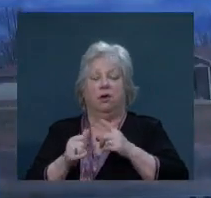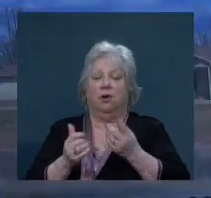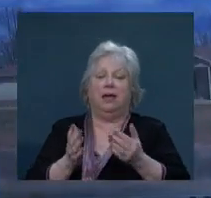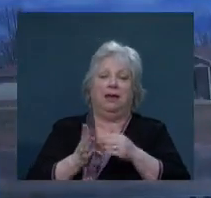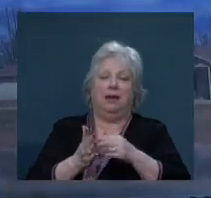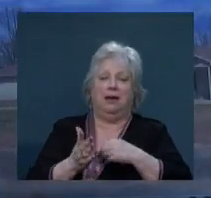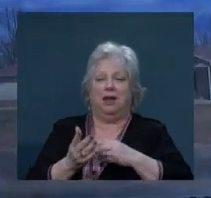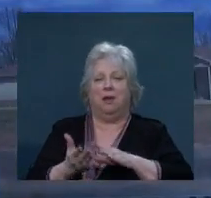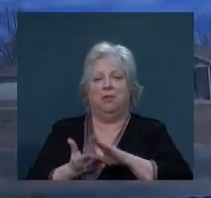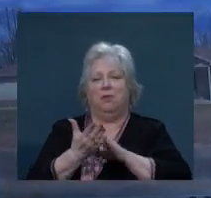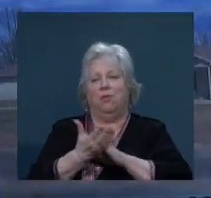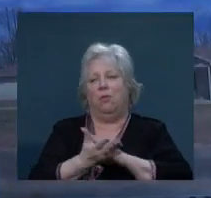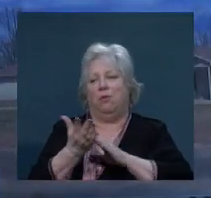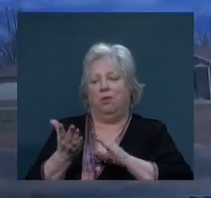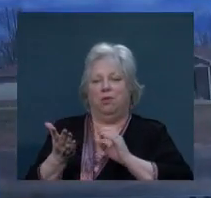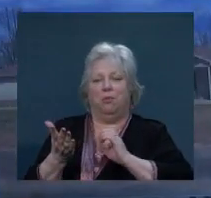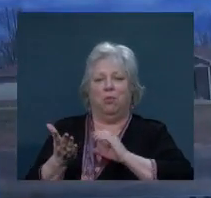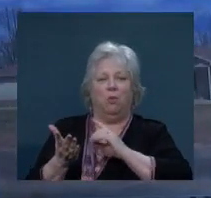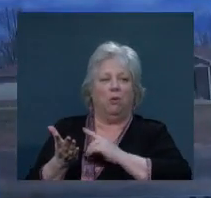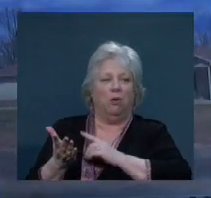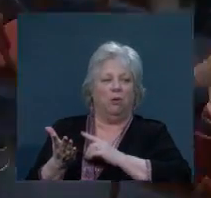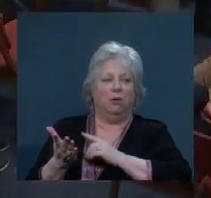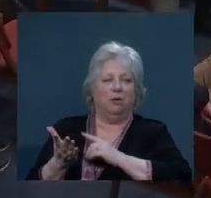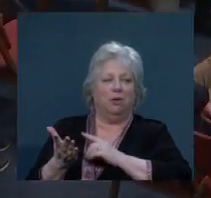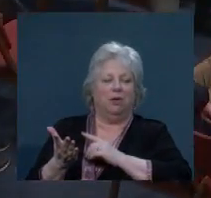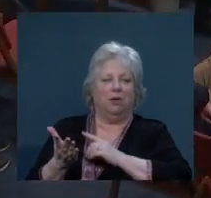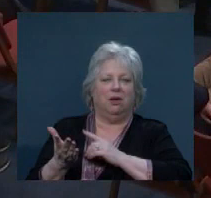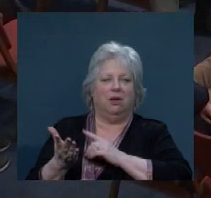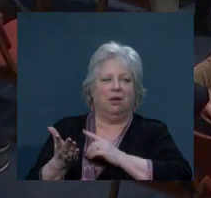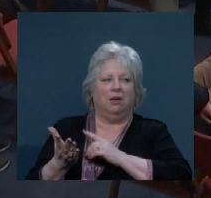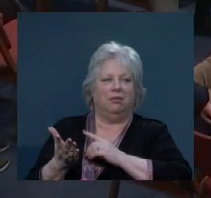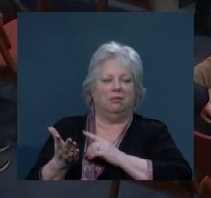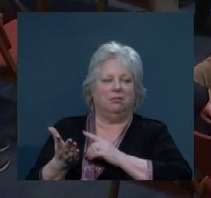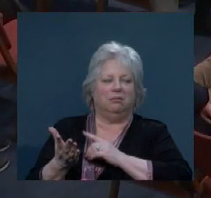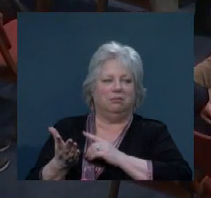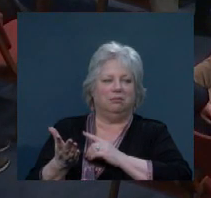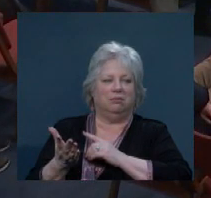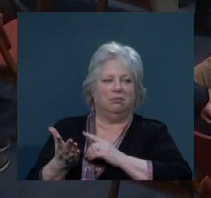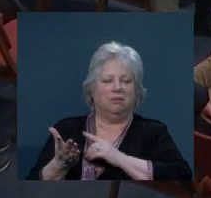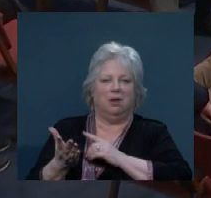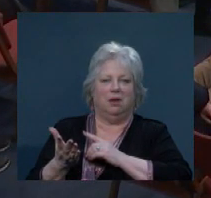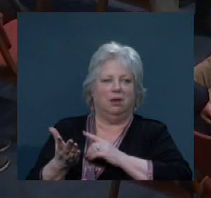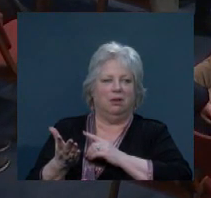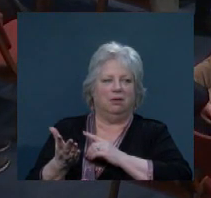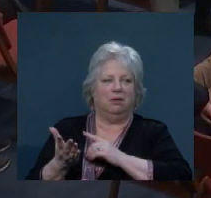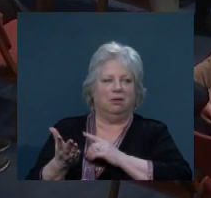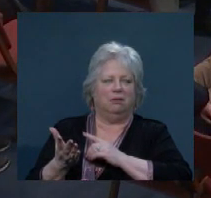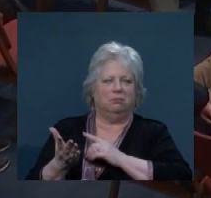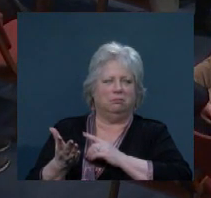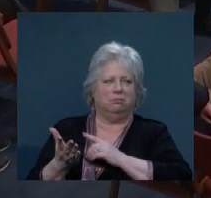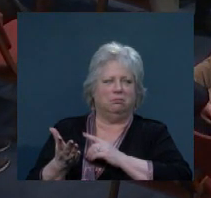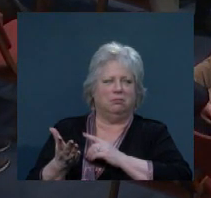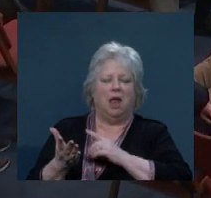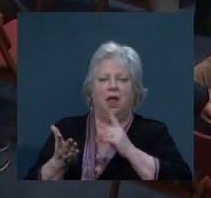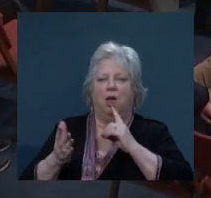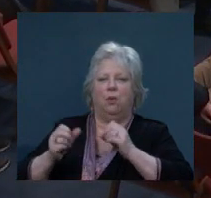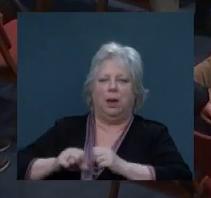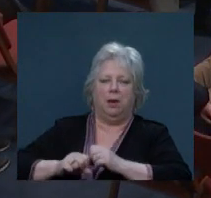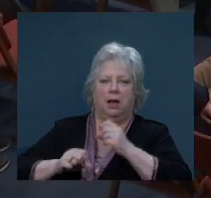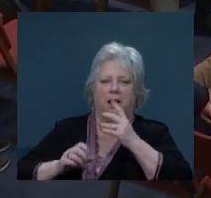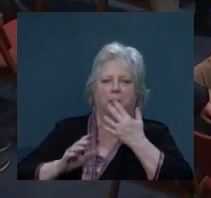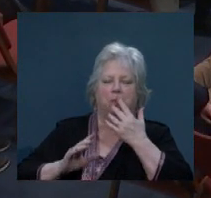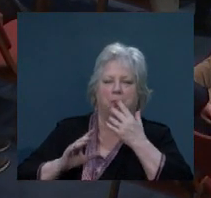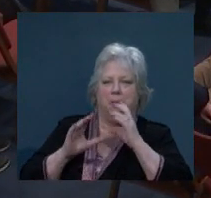the board, and I would have had those blew up, but that didn't come out real good in the color.